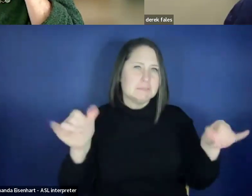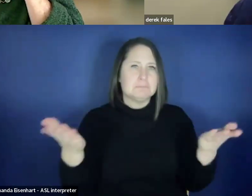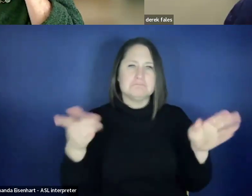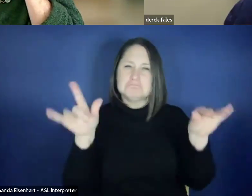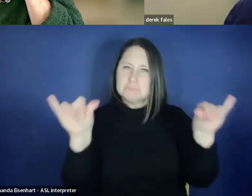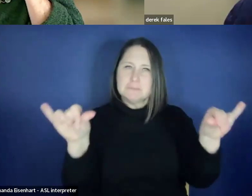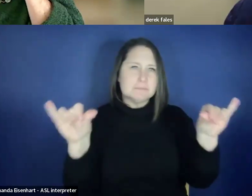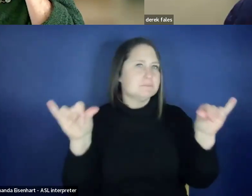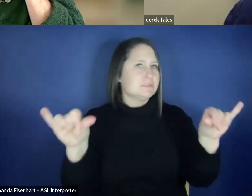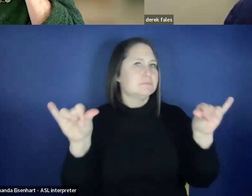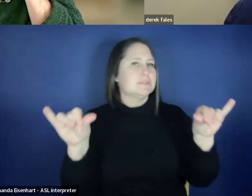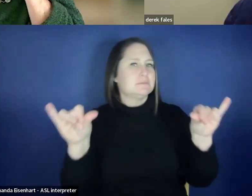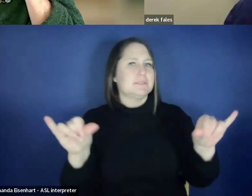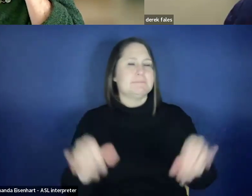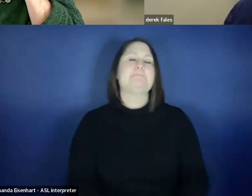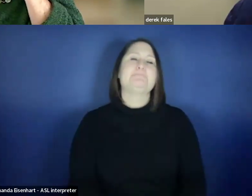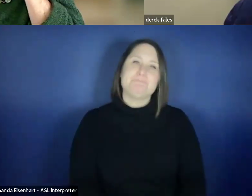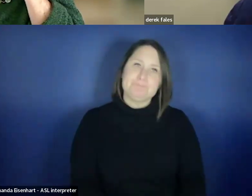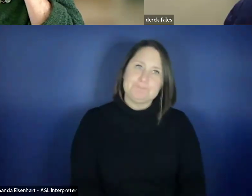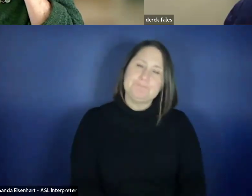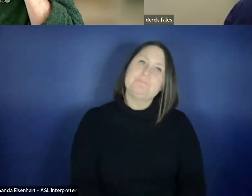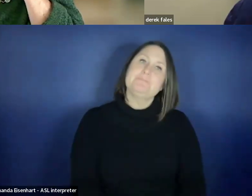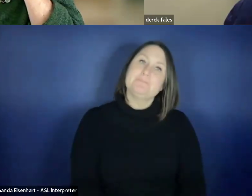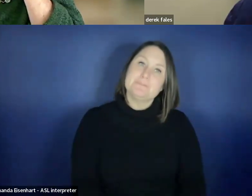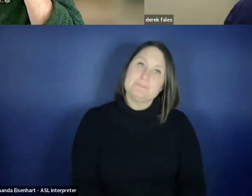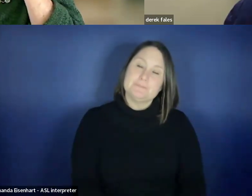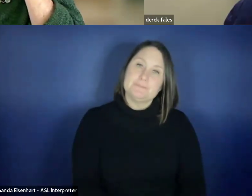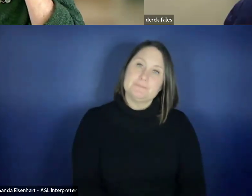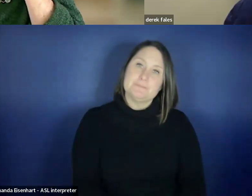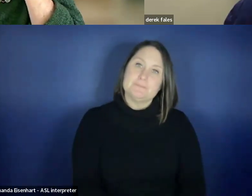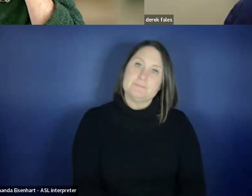21 and 29 will continue.